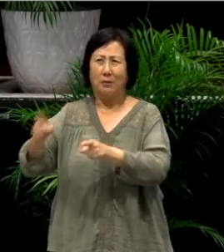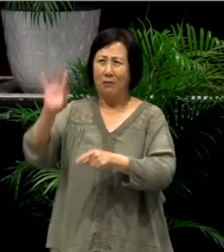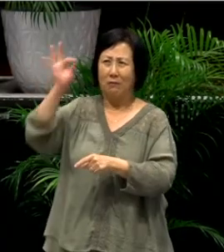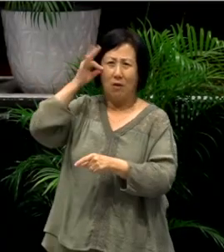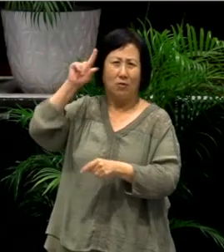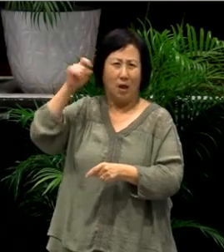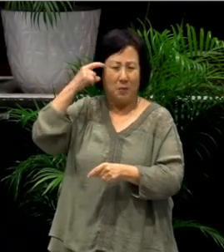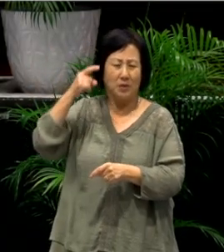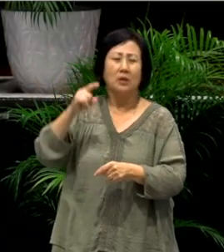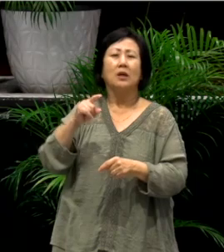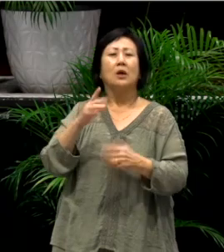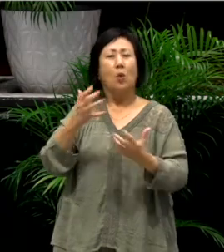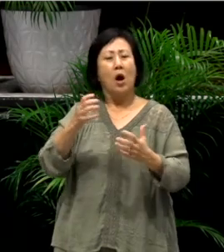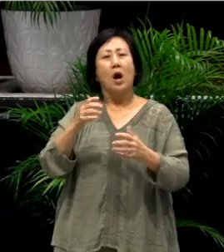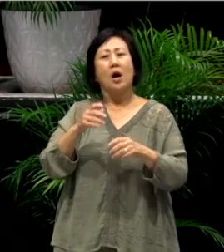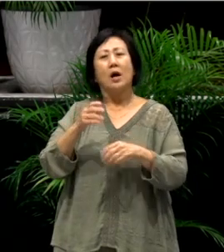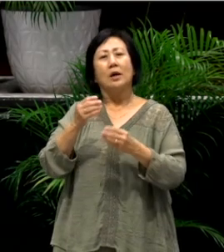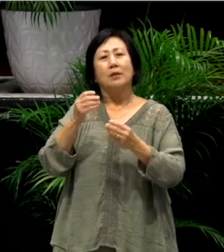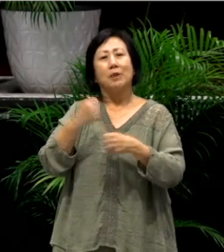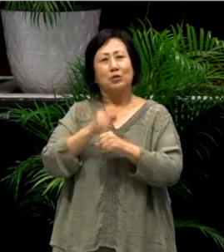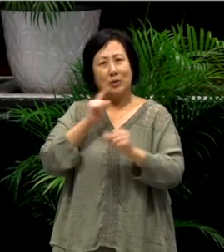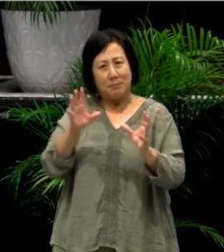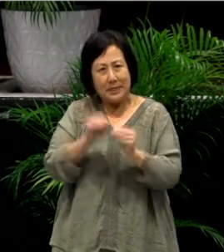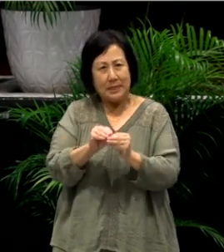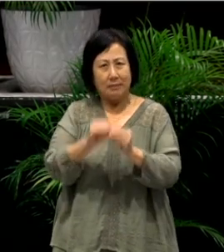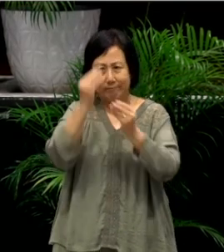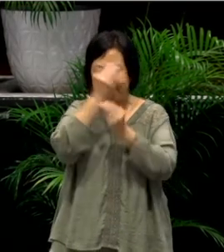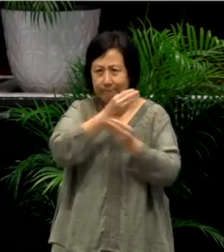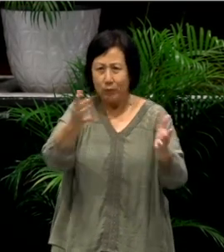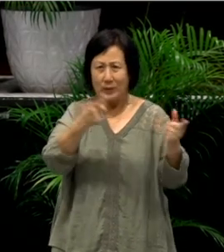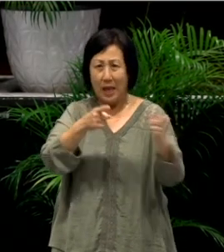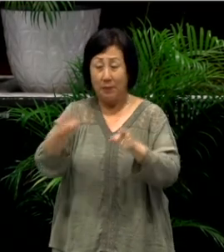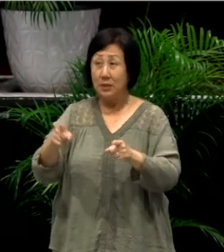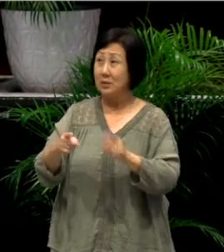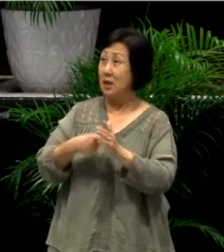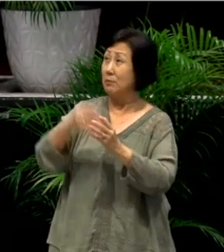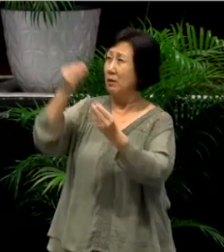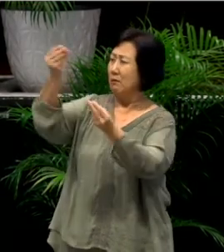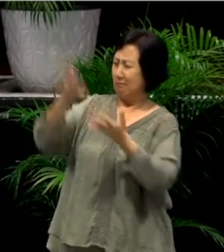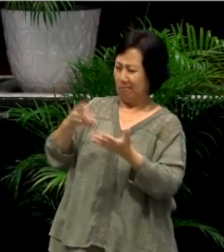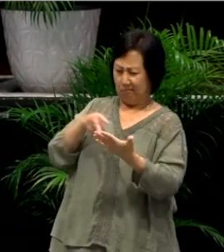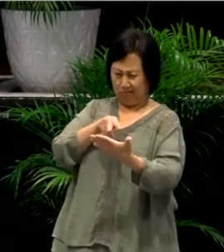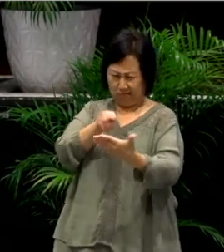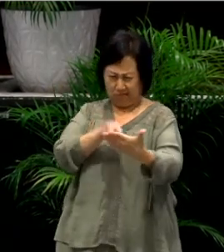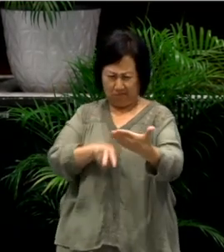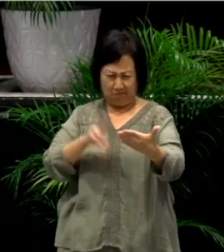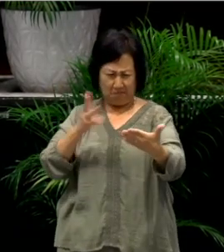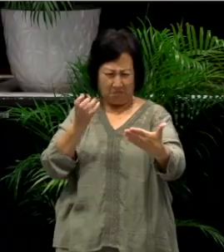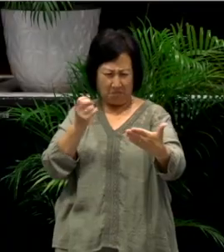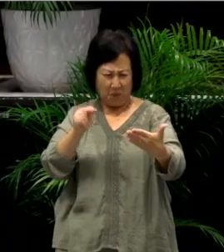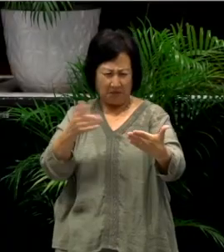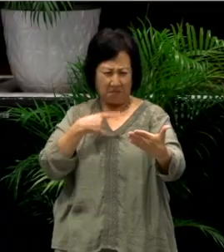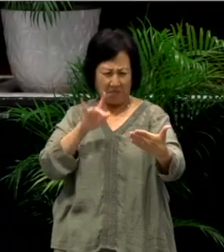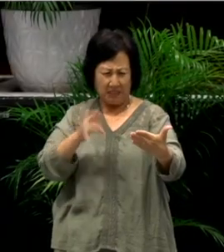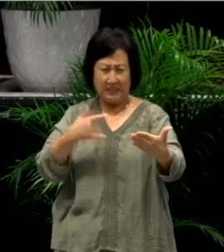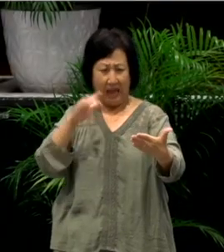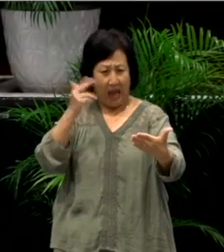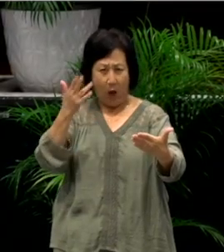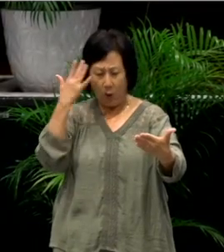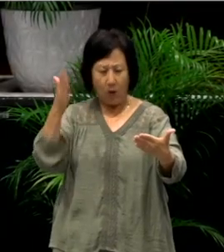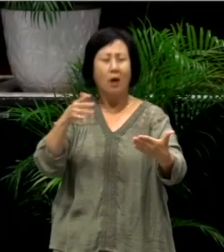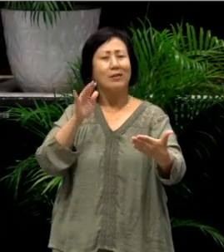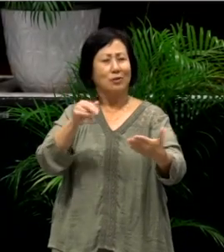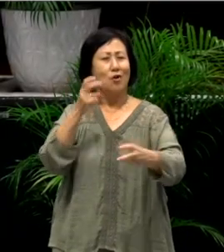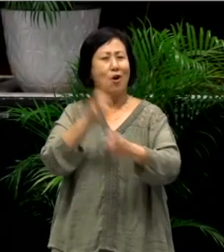federal government, to ensure you know what's happening. It's hard to make sense of the different pieces that are in play, and that you